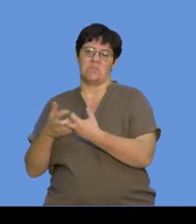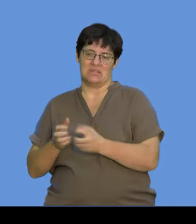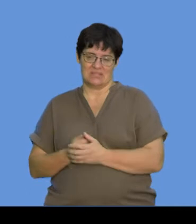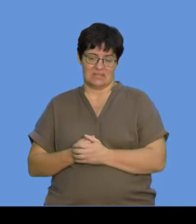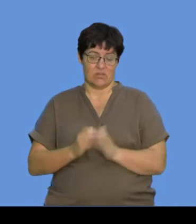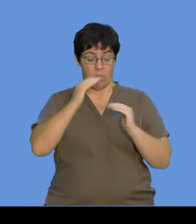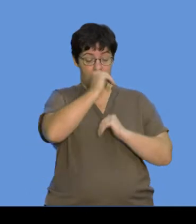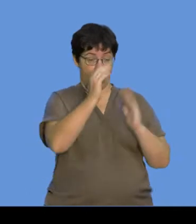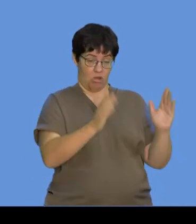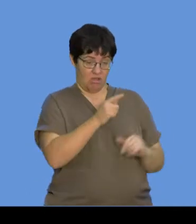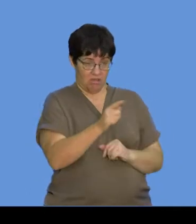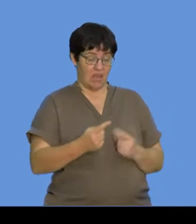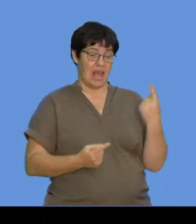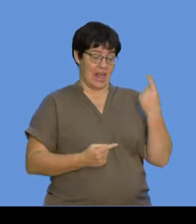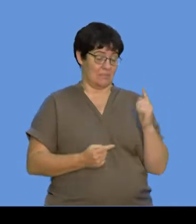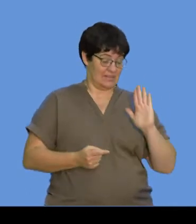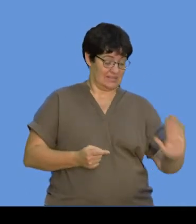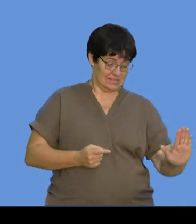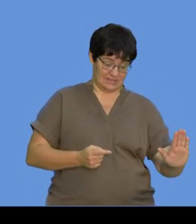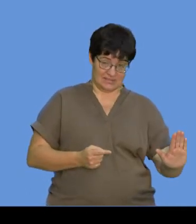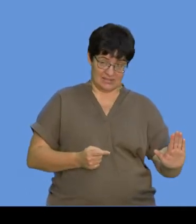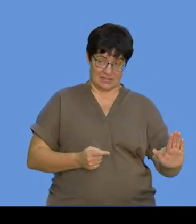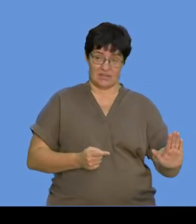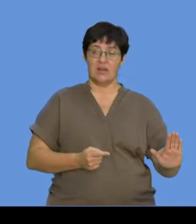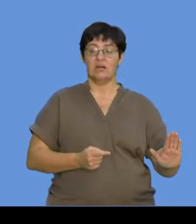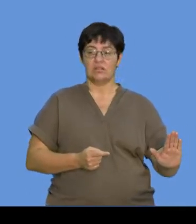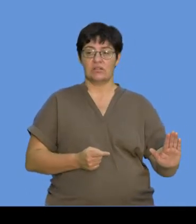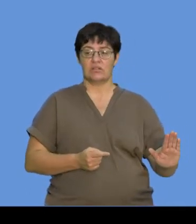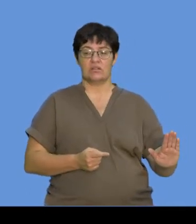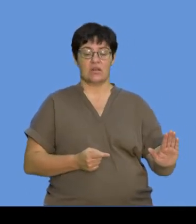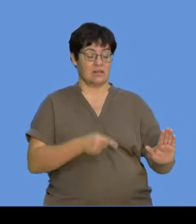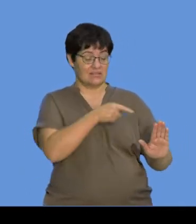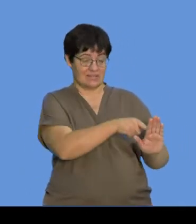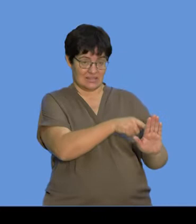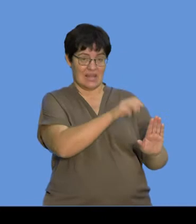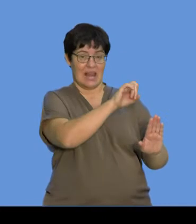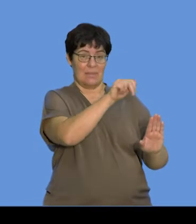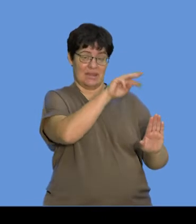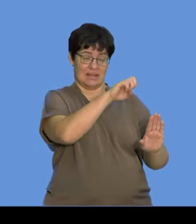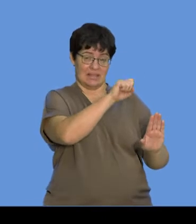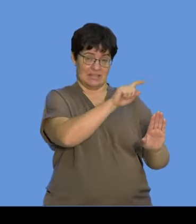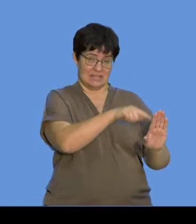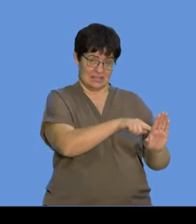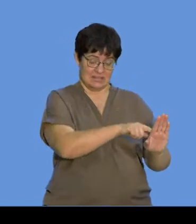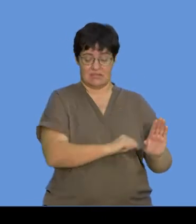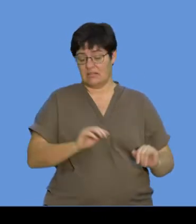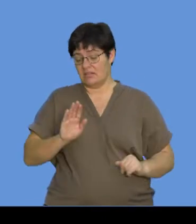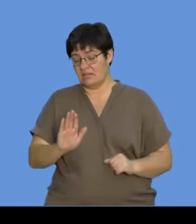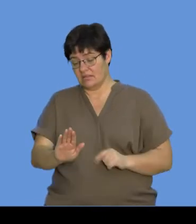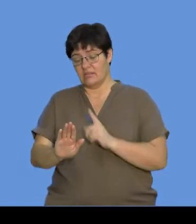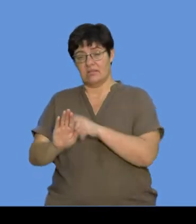blocks are actually our elements. So our key is such that this would represent an